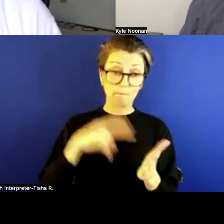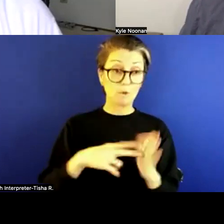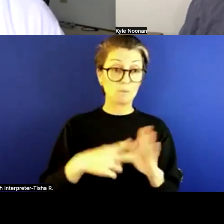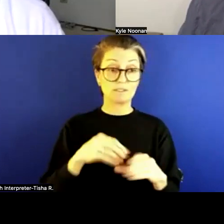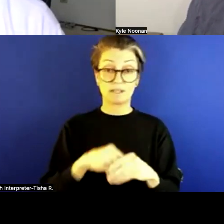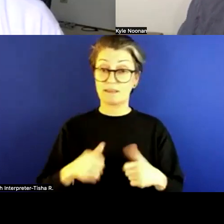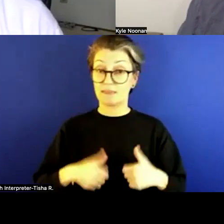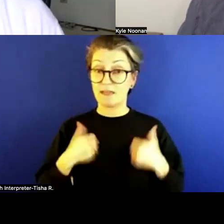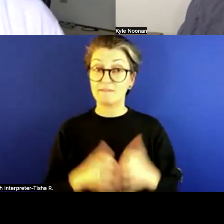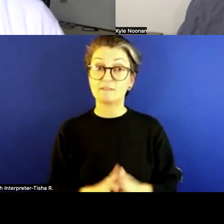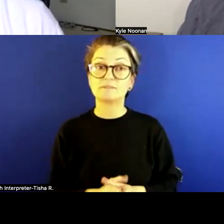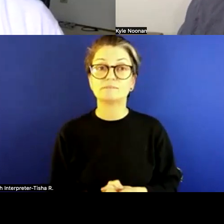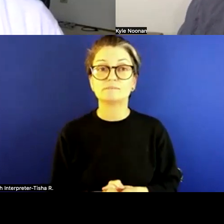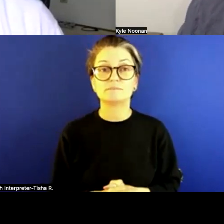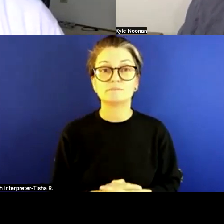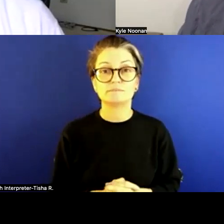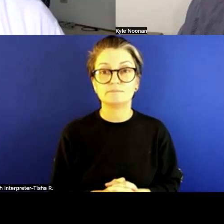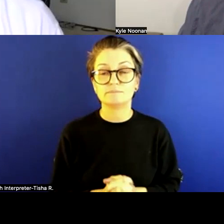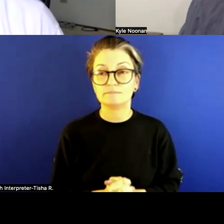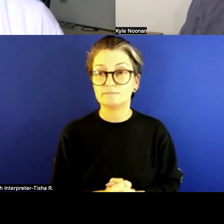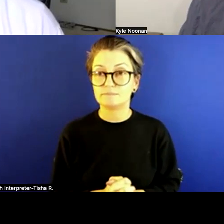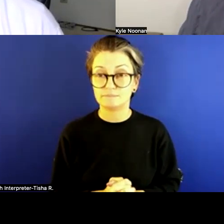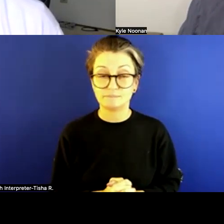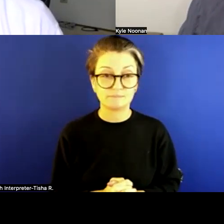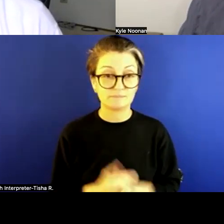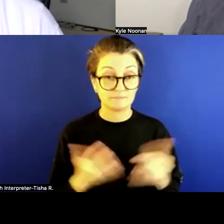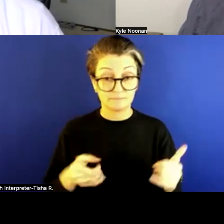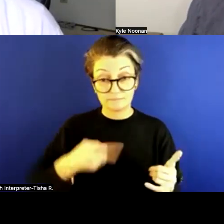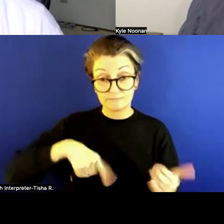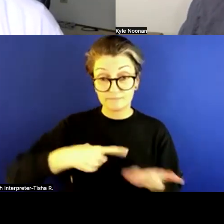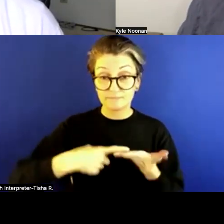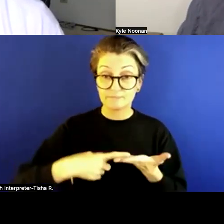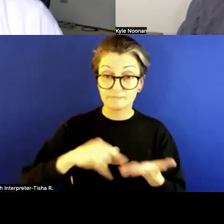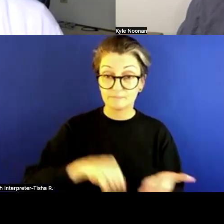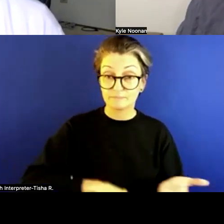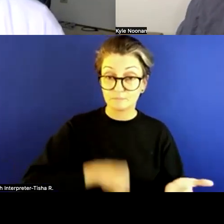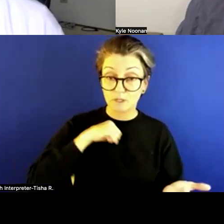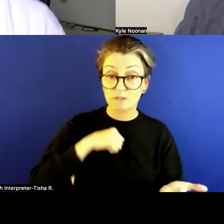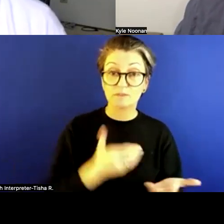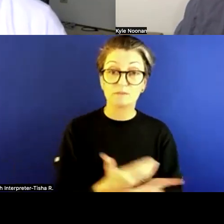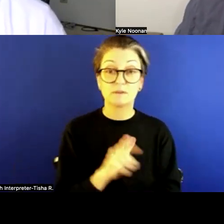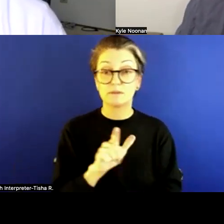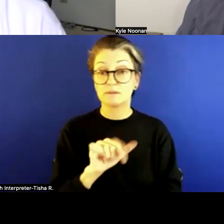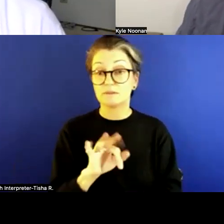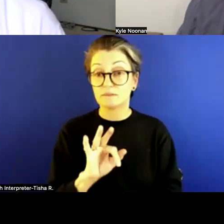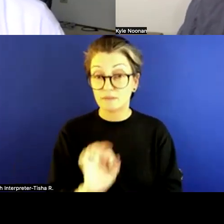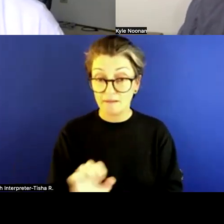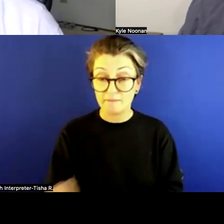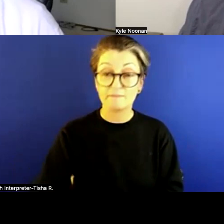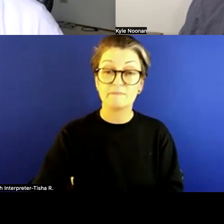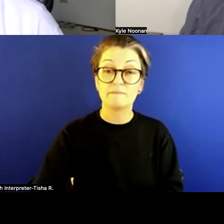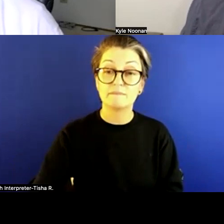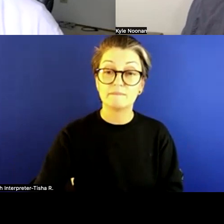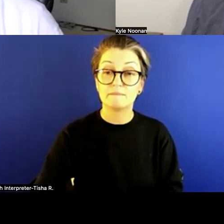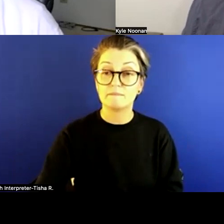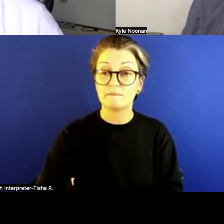Now that we have been really talking about that pride and that new life and making your own way, I want to